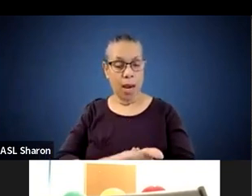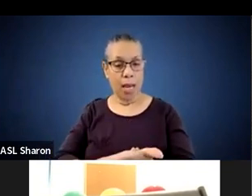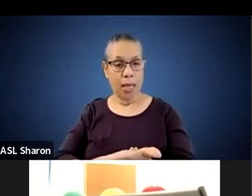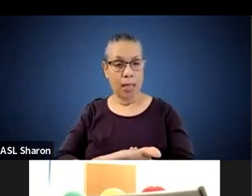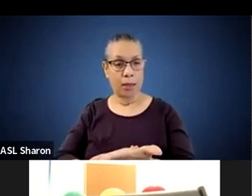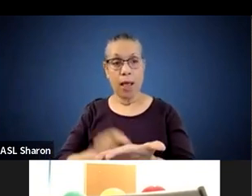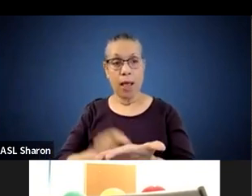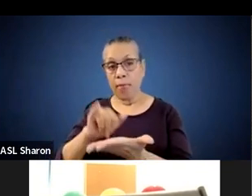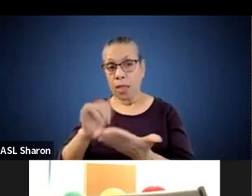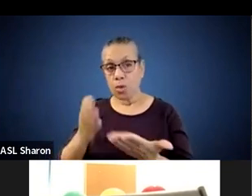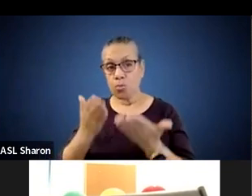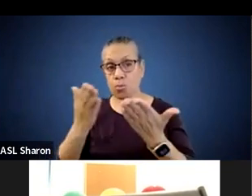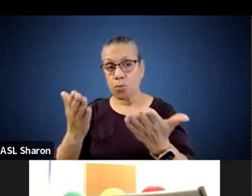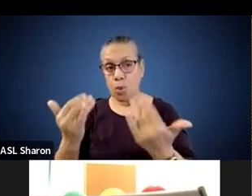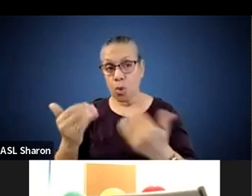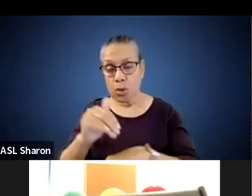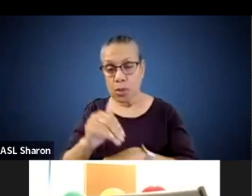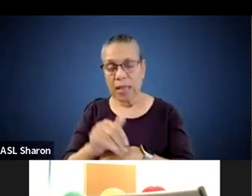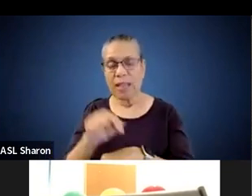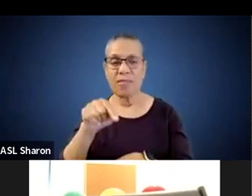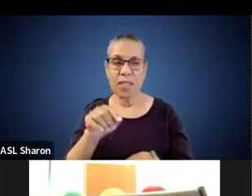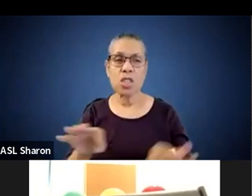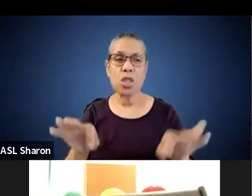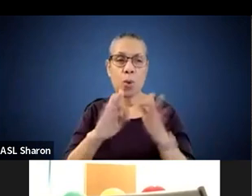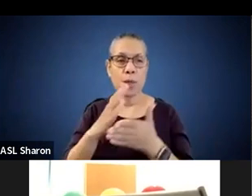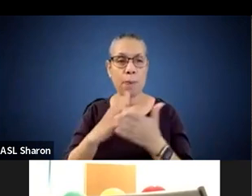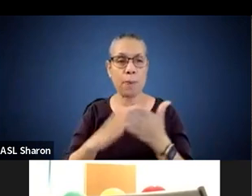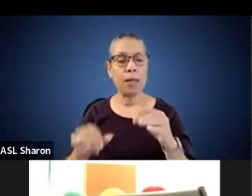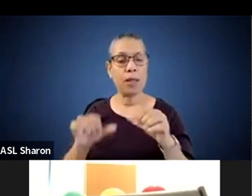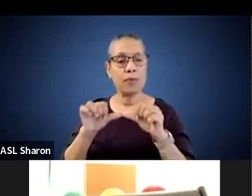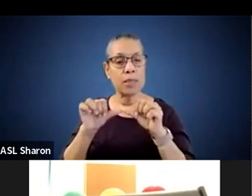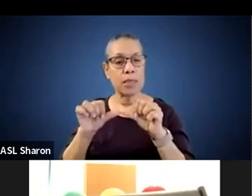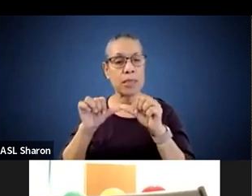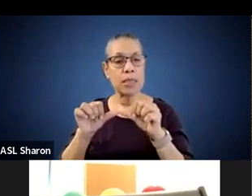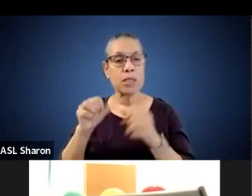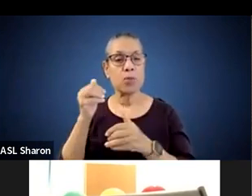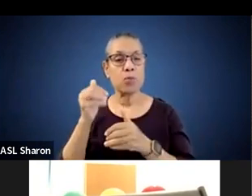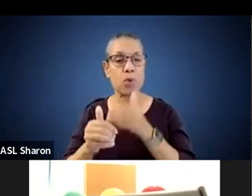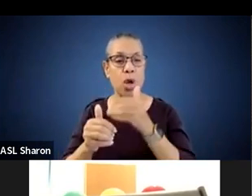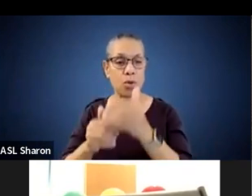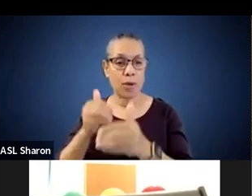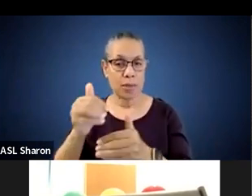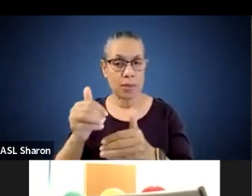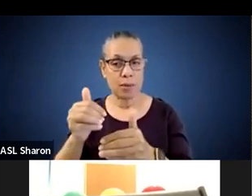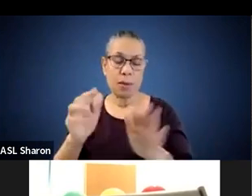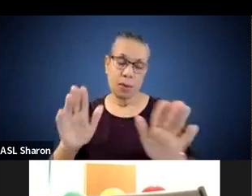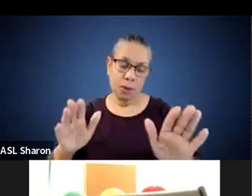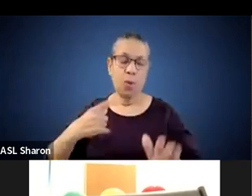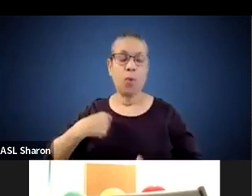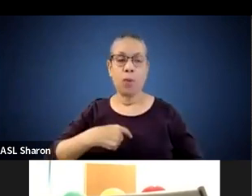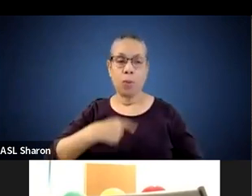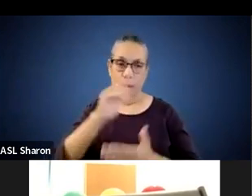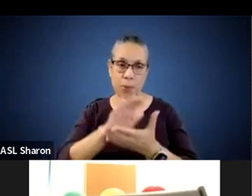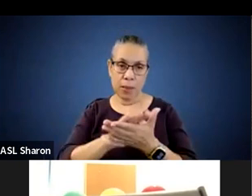proposed tonight it's an important uh part of the consistent progress that's required as we believe it it